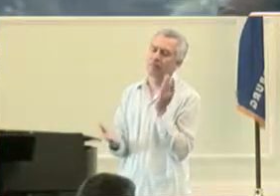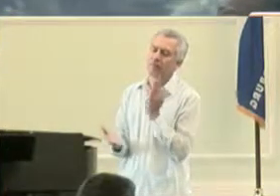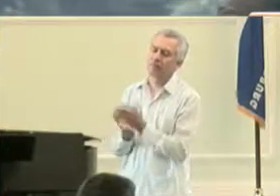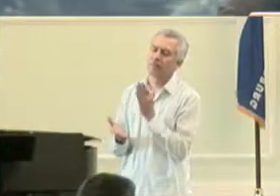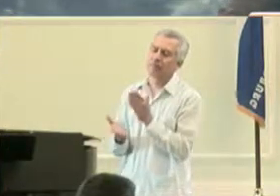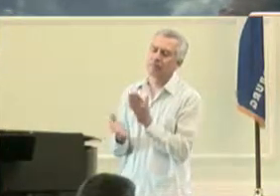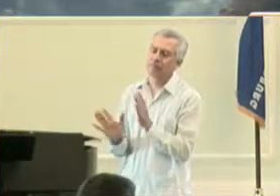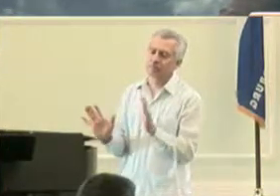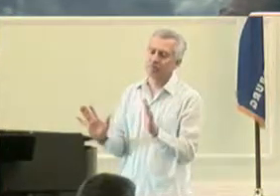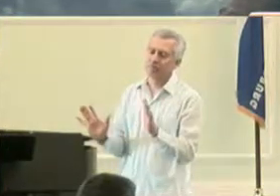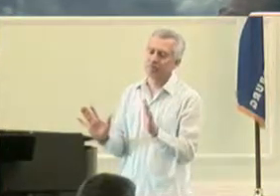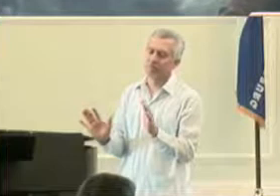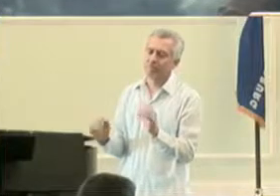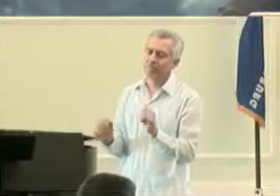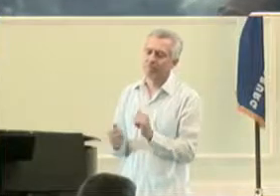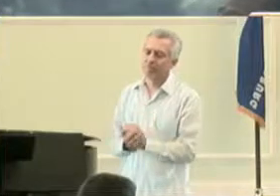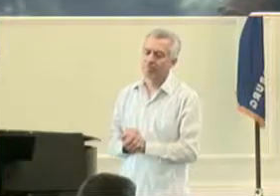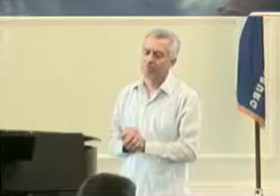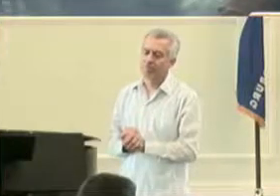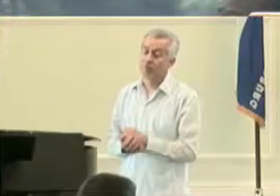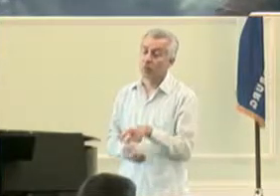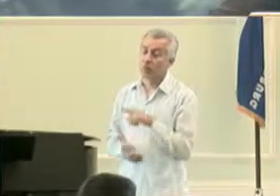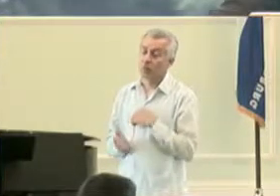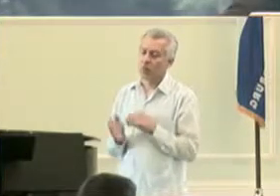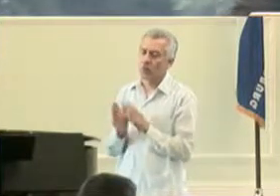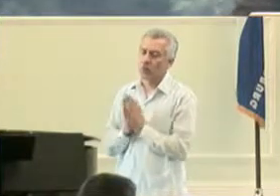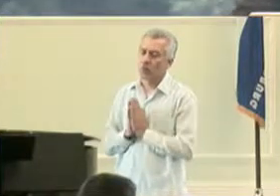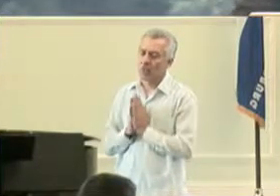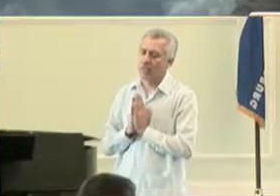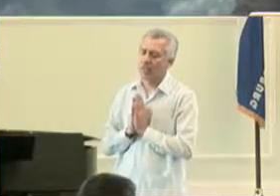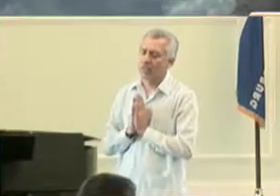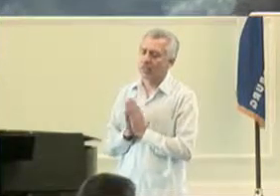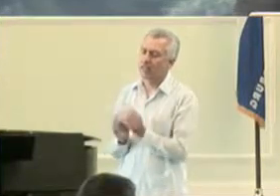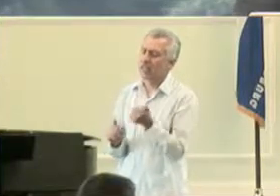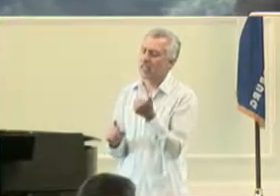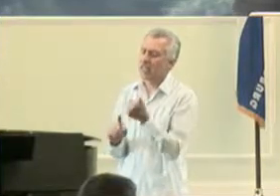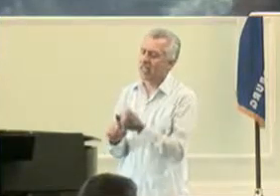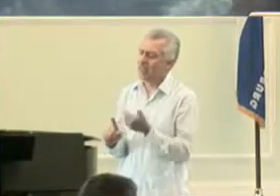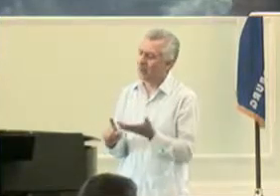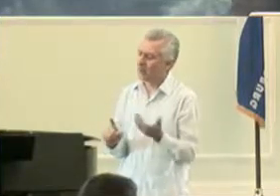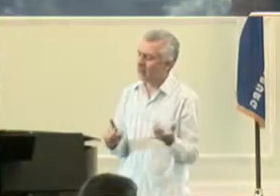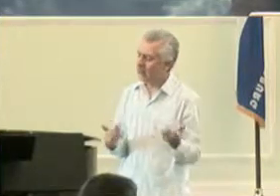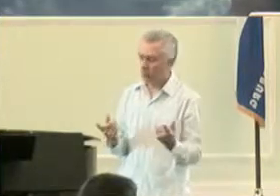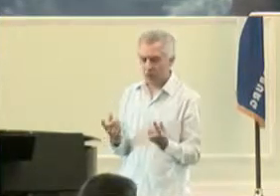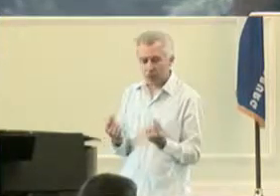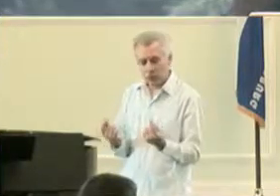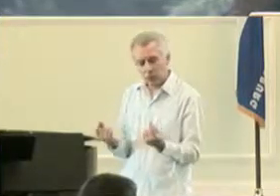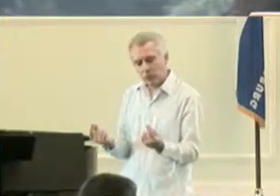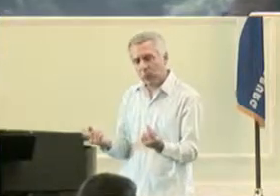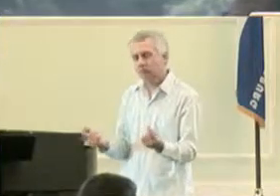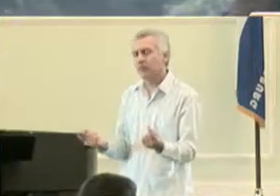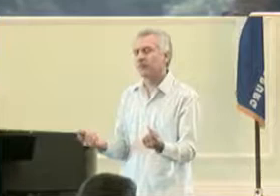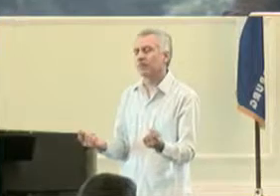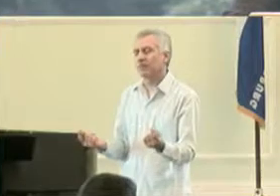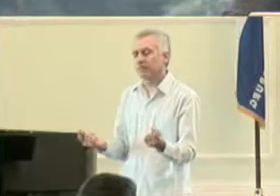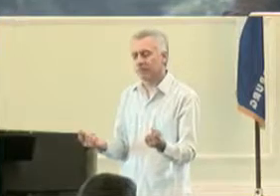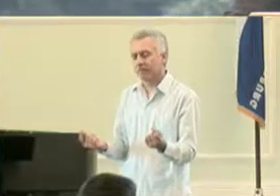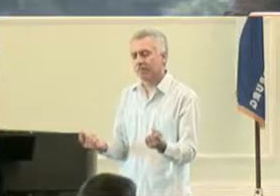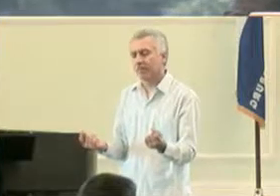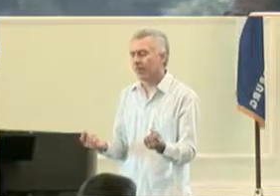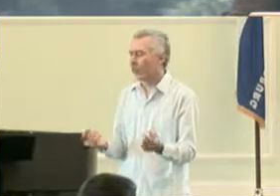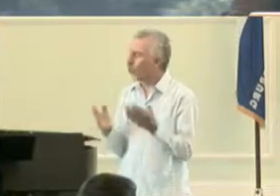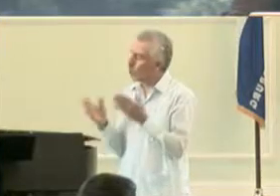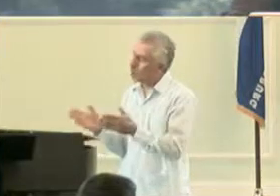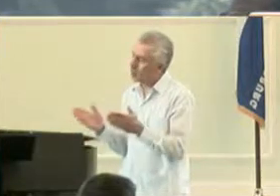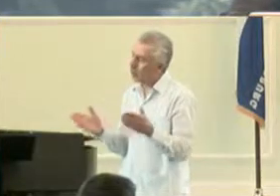But Father, we pray that in all of our activities and everything that we do, and all the planning